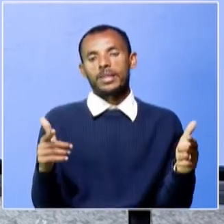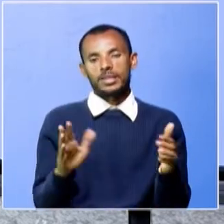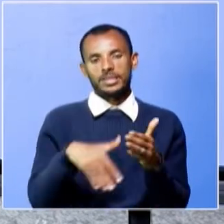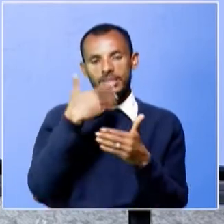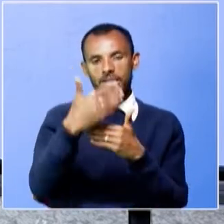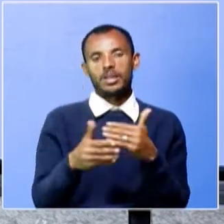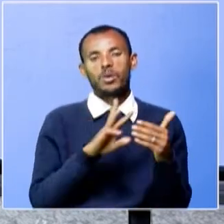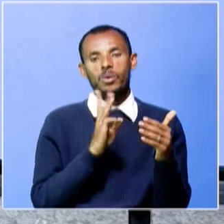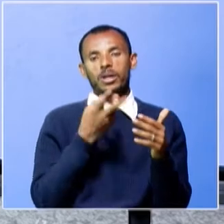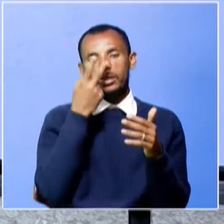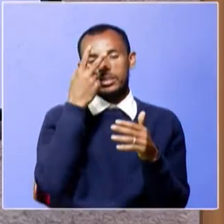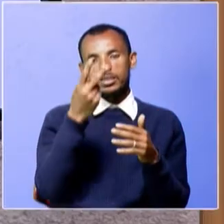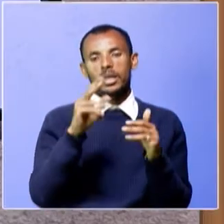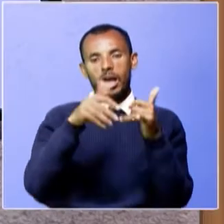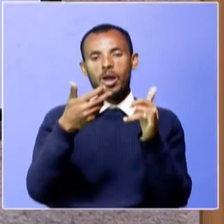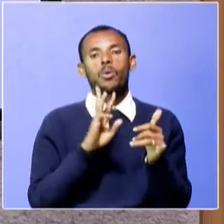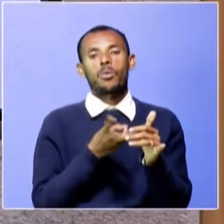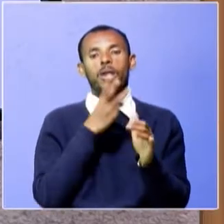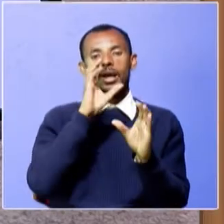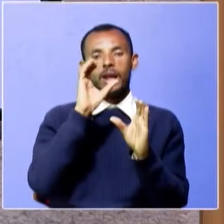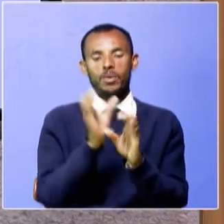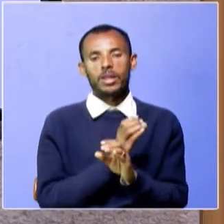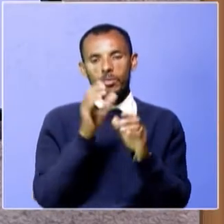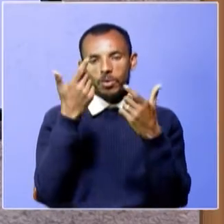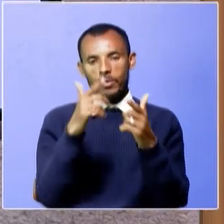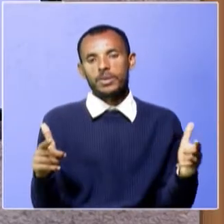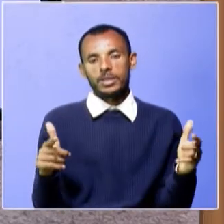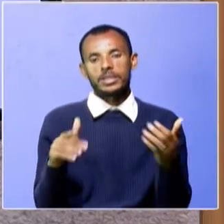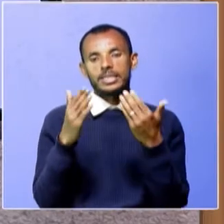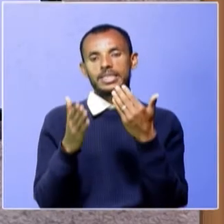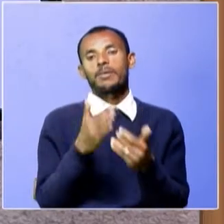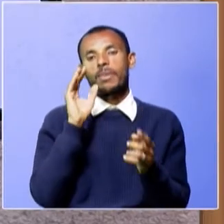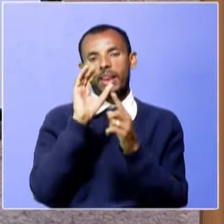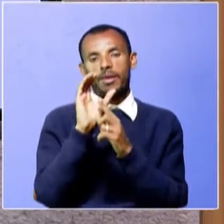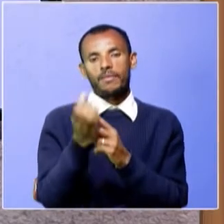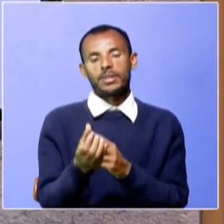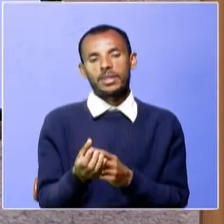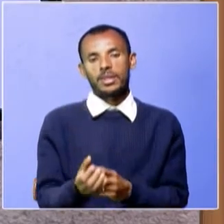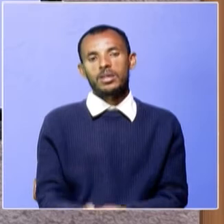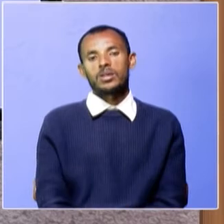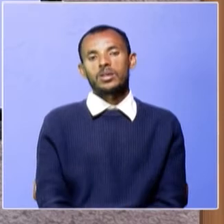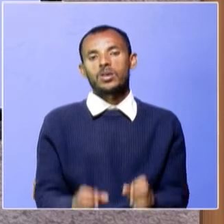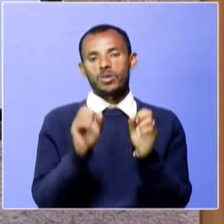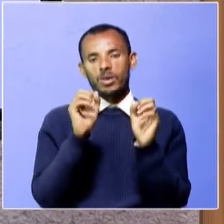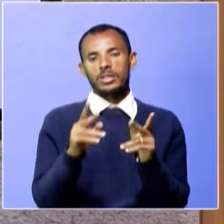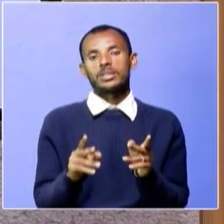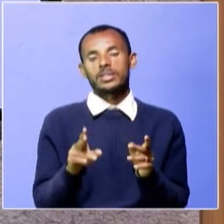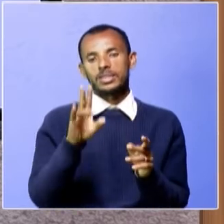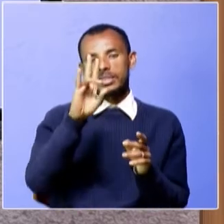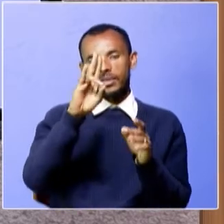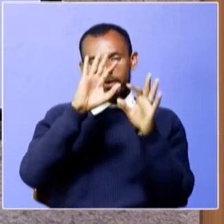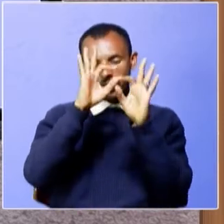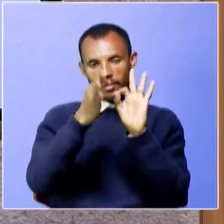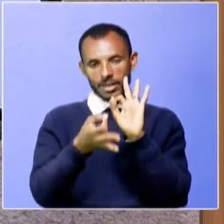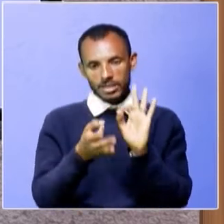Then we will see how we can calculate probability of a simple events. Okay, so the 7th definition